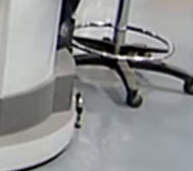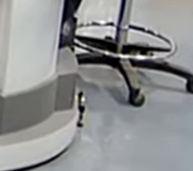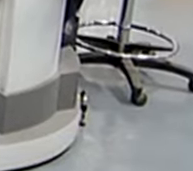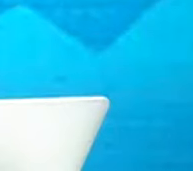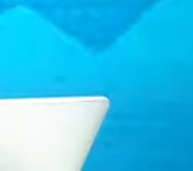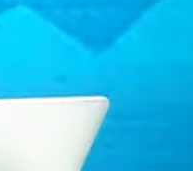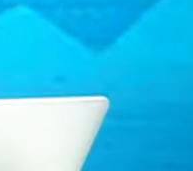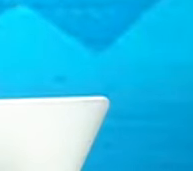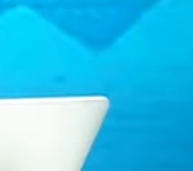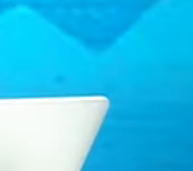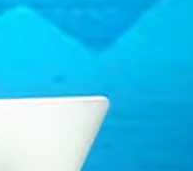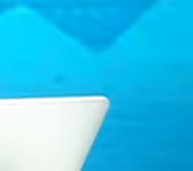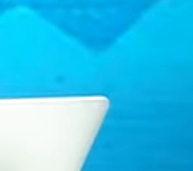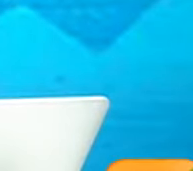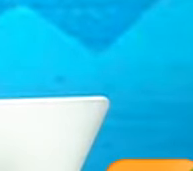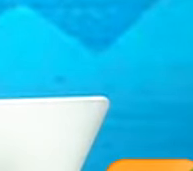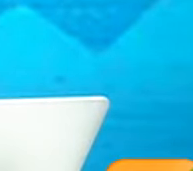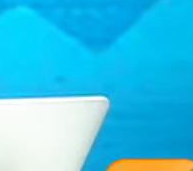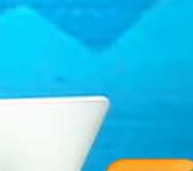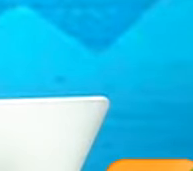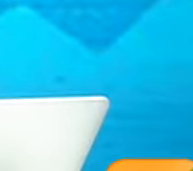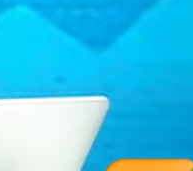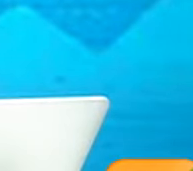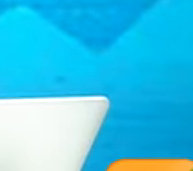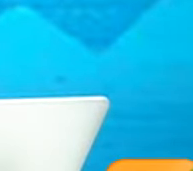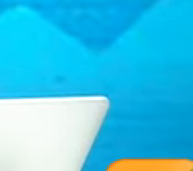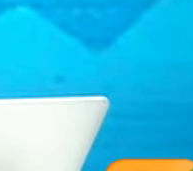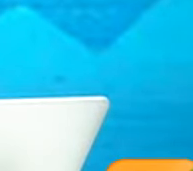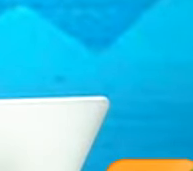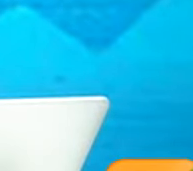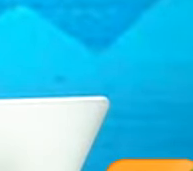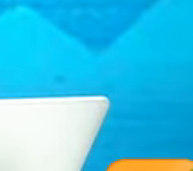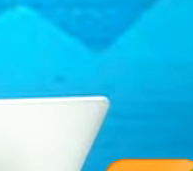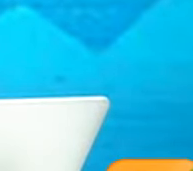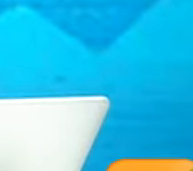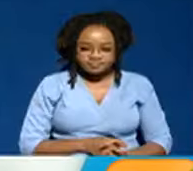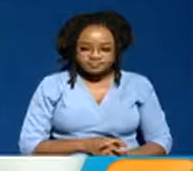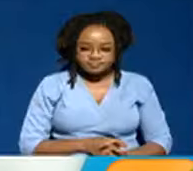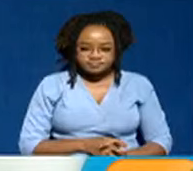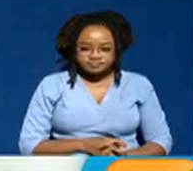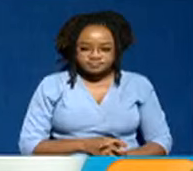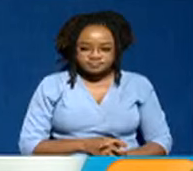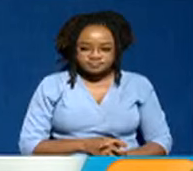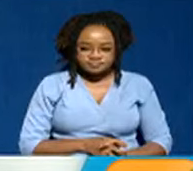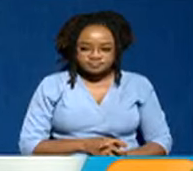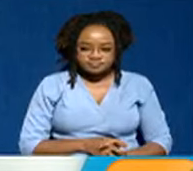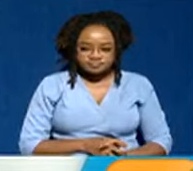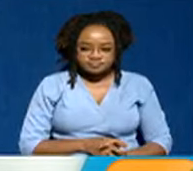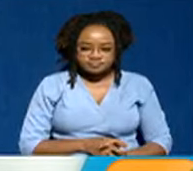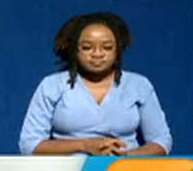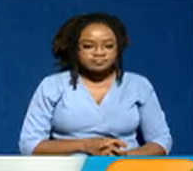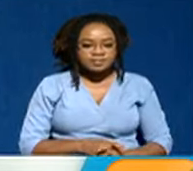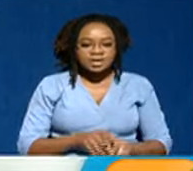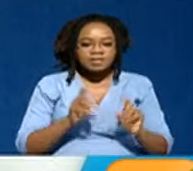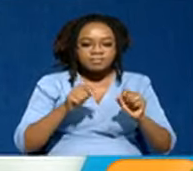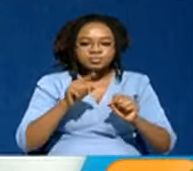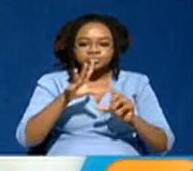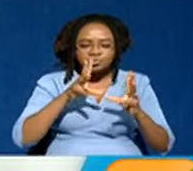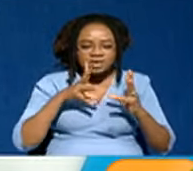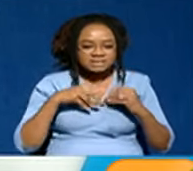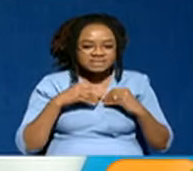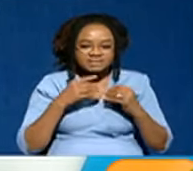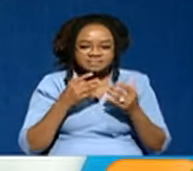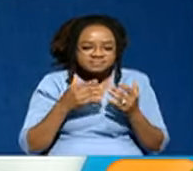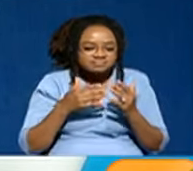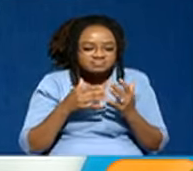right, thank you for staying in the Monday Report. Let's continue that discussion. And Peterson, what are the irreducible minimums that you're willing to accept to avert this strike? It's coming up in the next